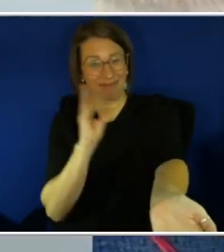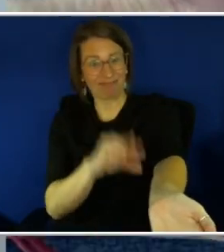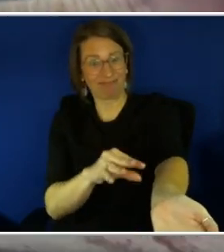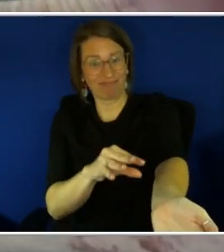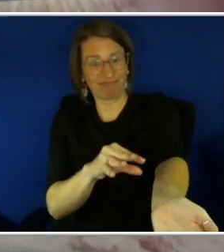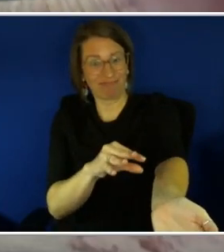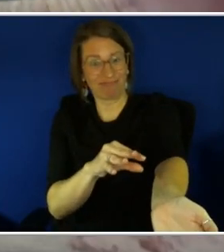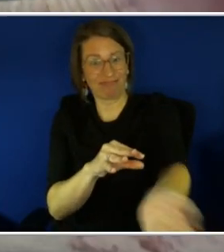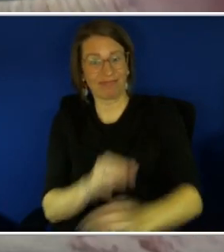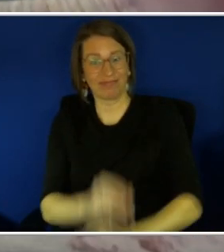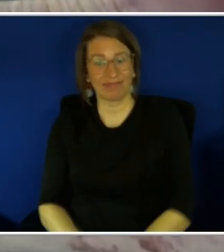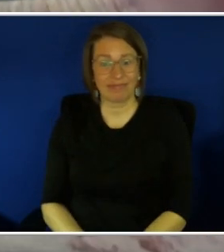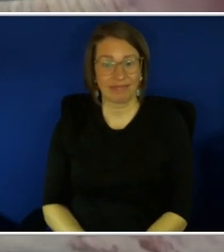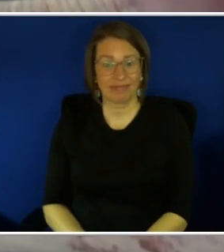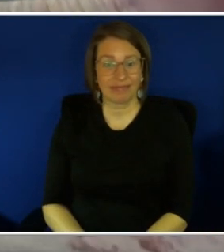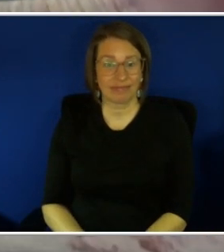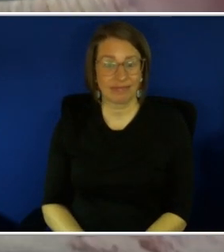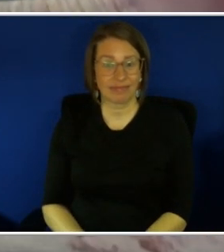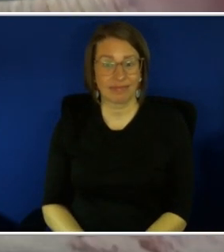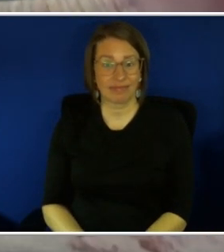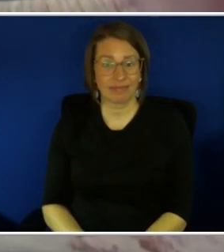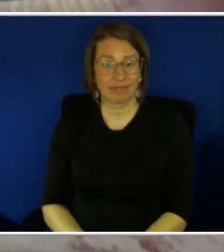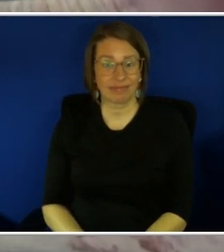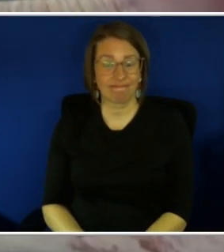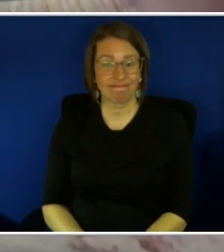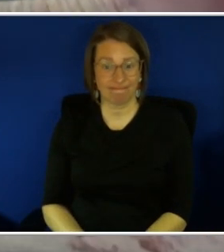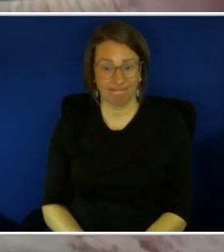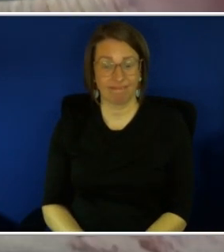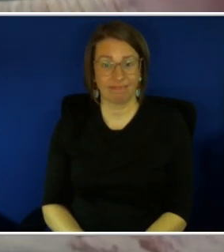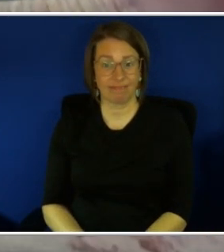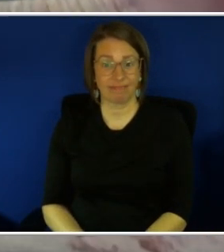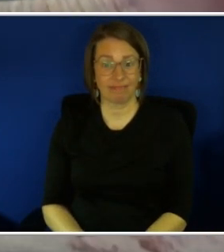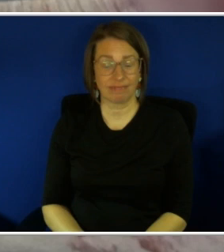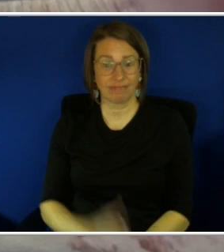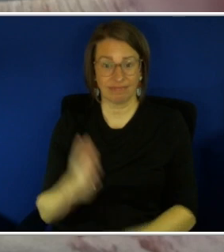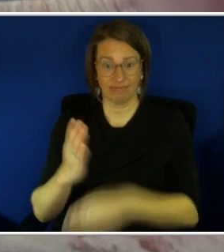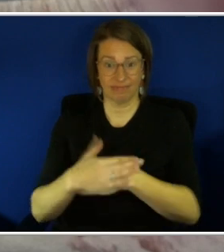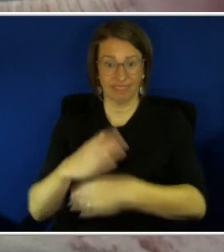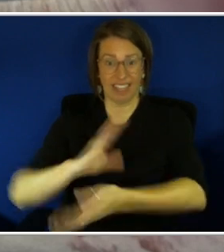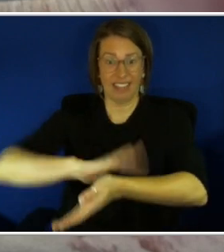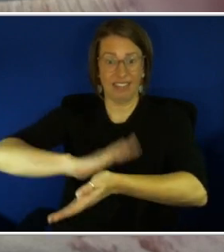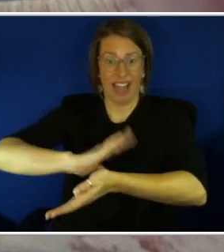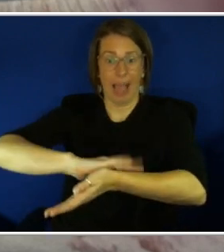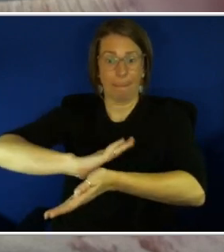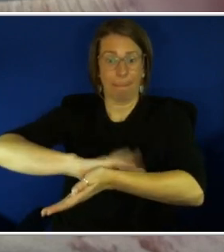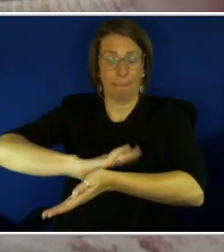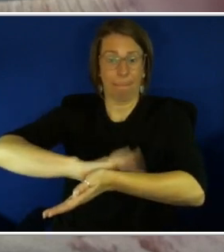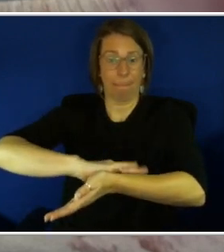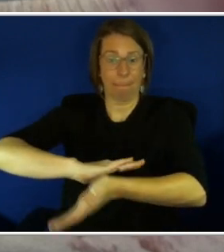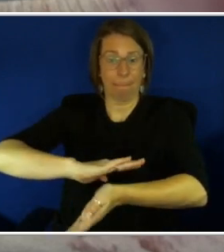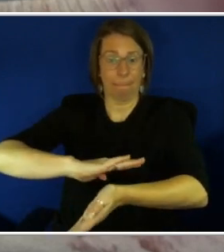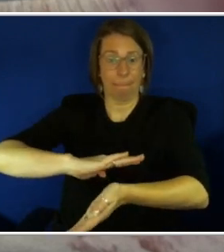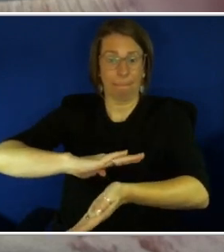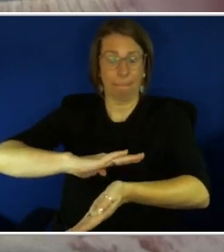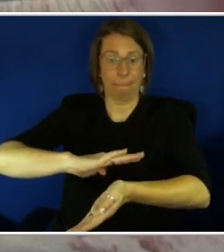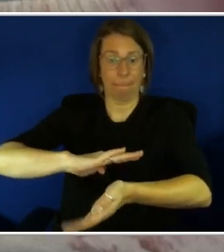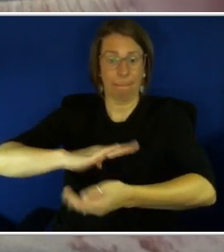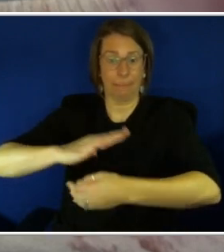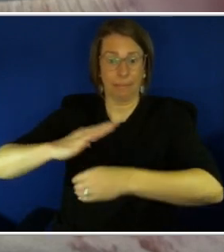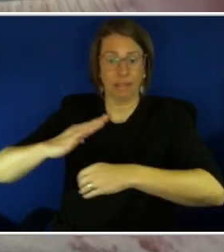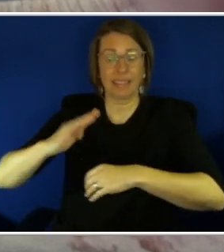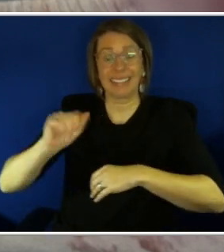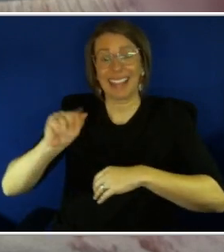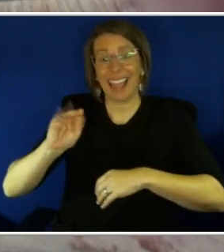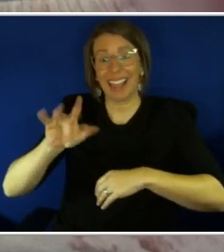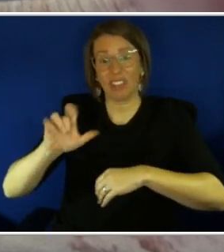arm for just a moment, there we go. Now, the next photo is the flap from the arm that was placed on the ankle. Now,